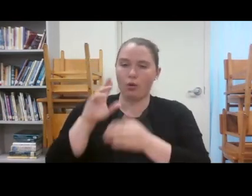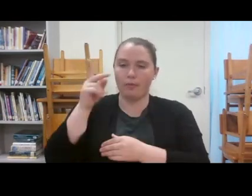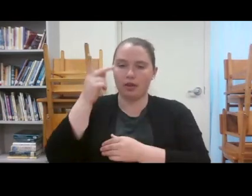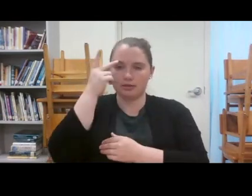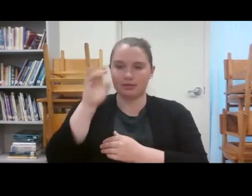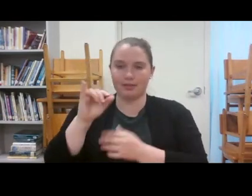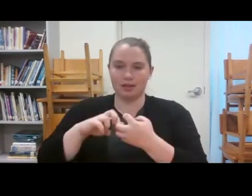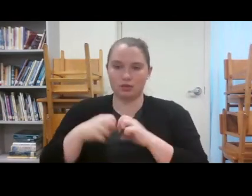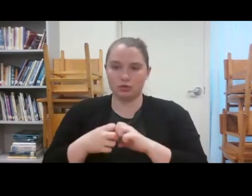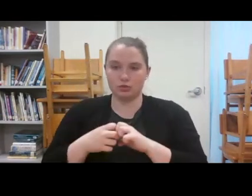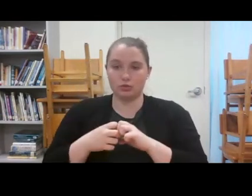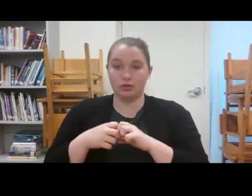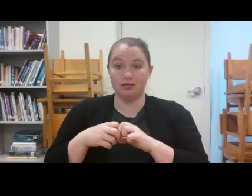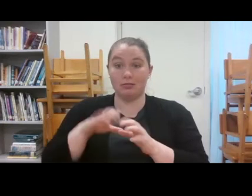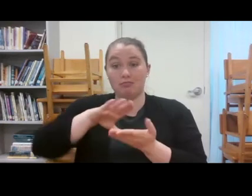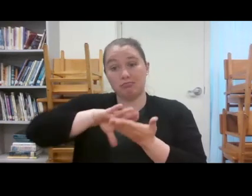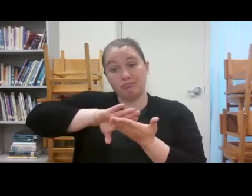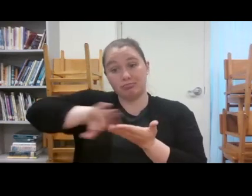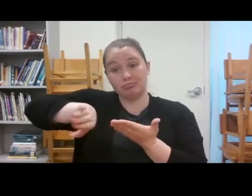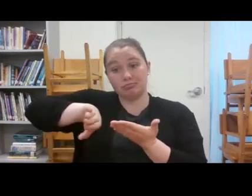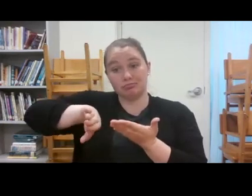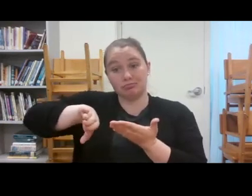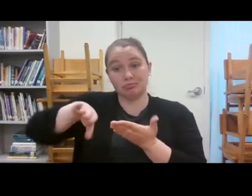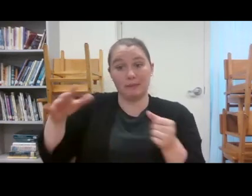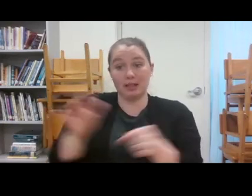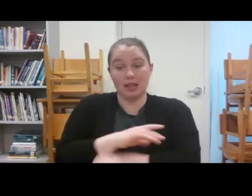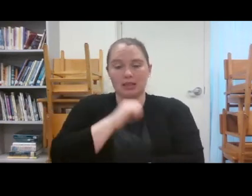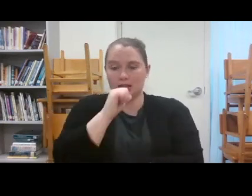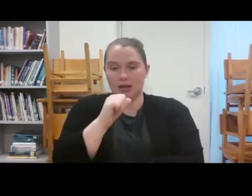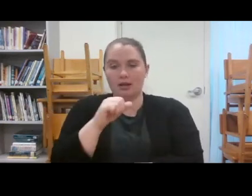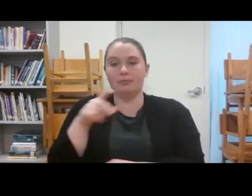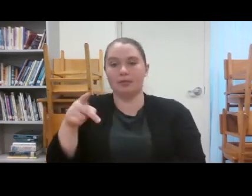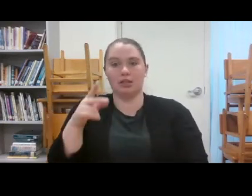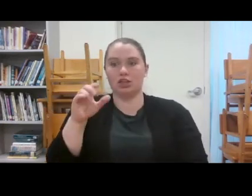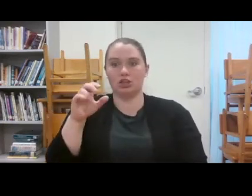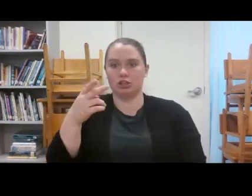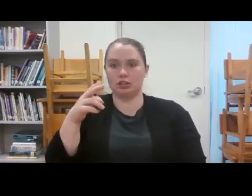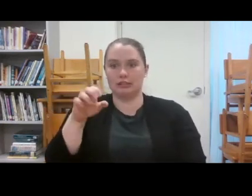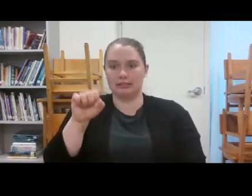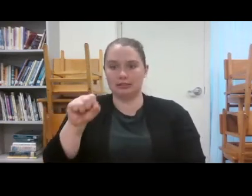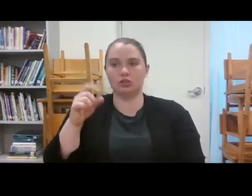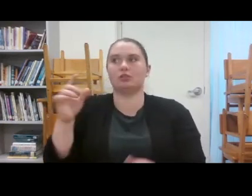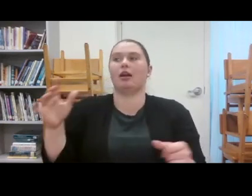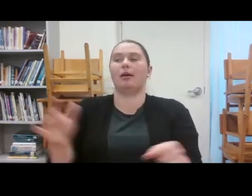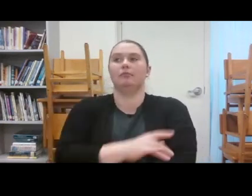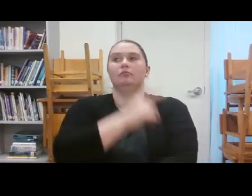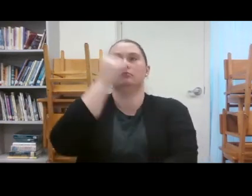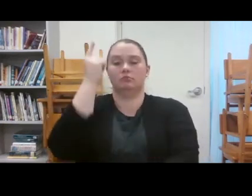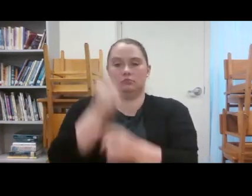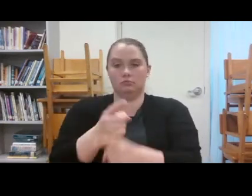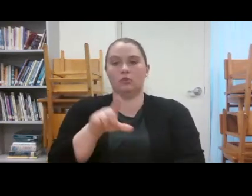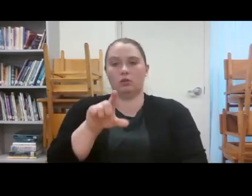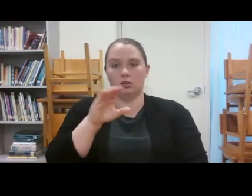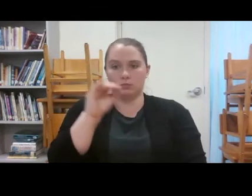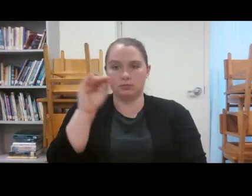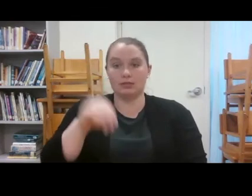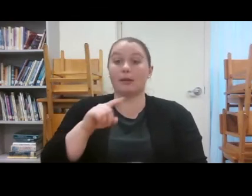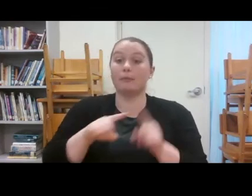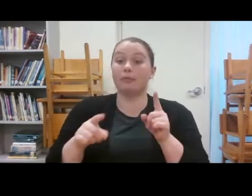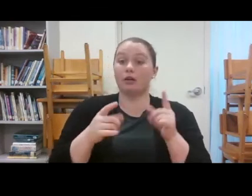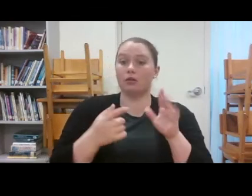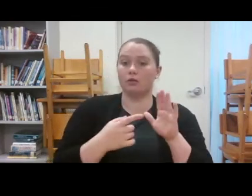It won't do away with it. I mean, Peaches is absolutely right, but it will minimize. But when you point out those